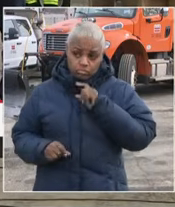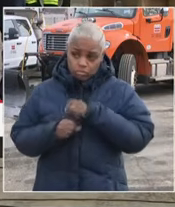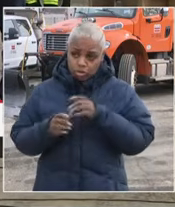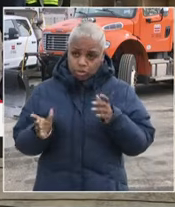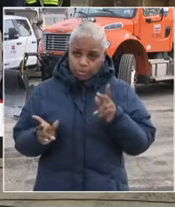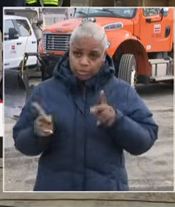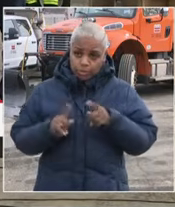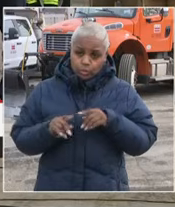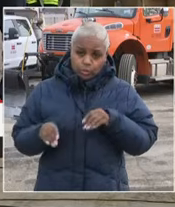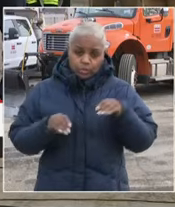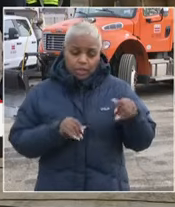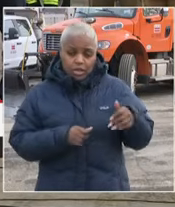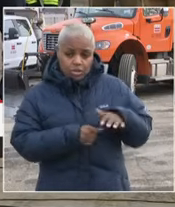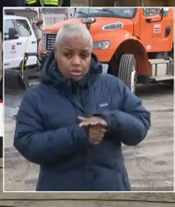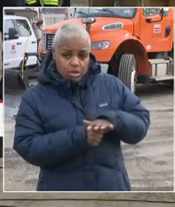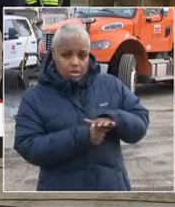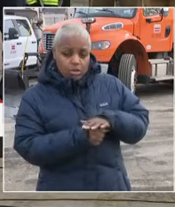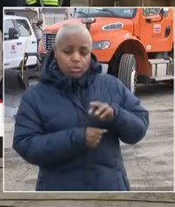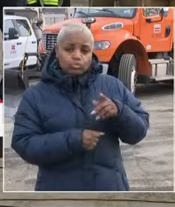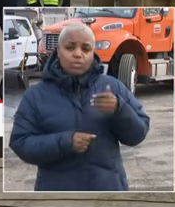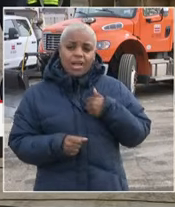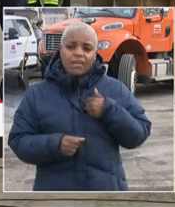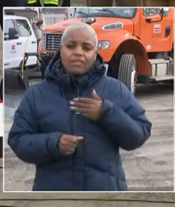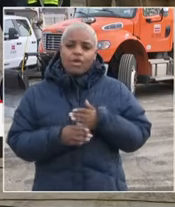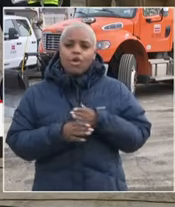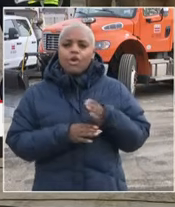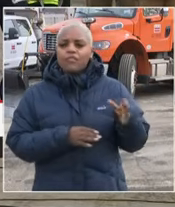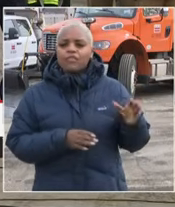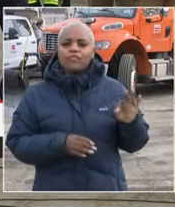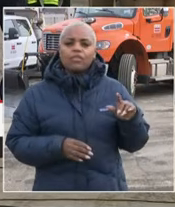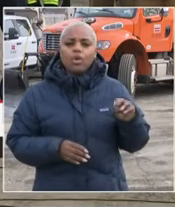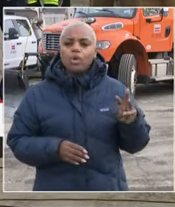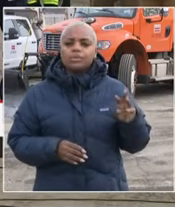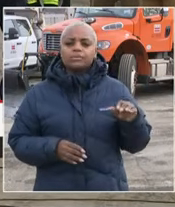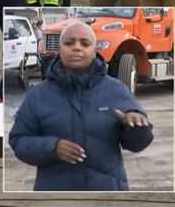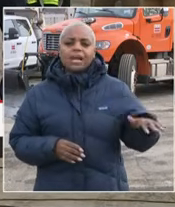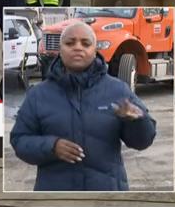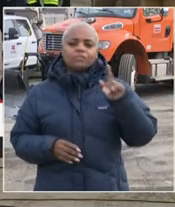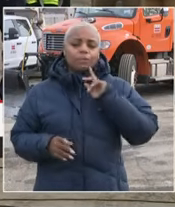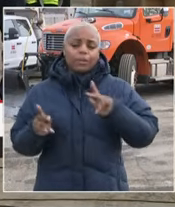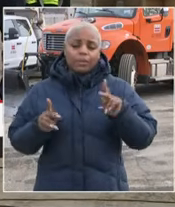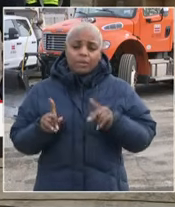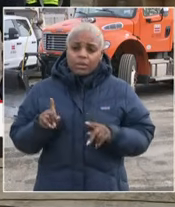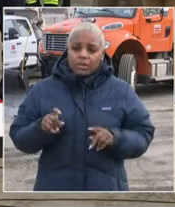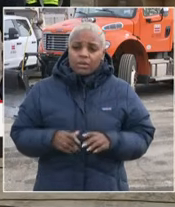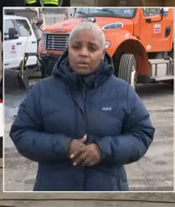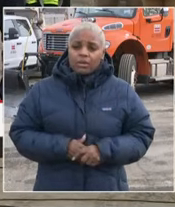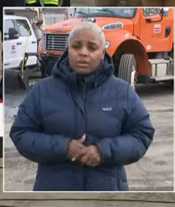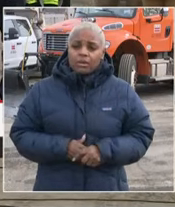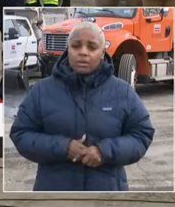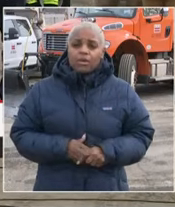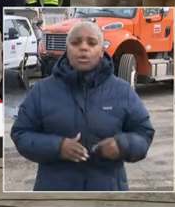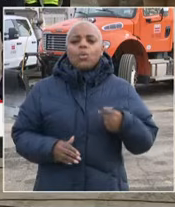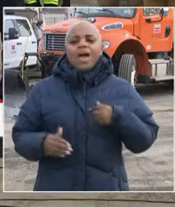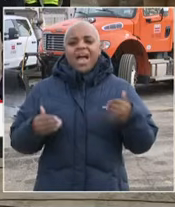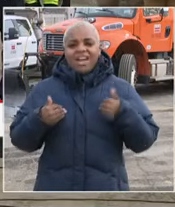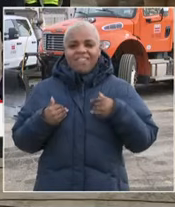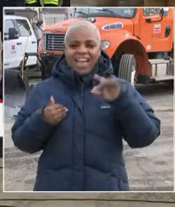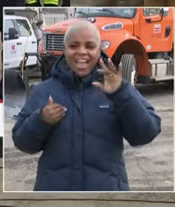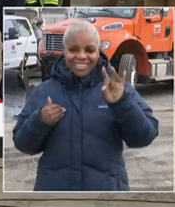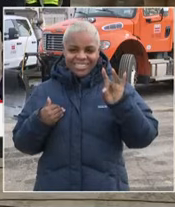there overflow space or any contingency plan for that situation? Well, we will have the 8 rec centers that would